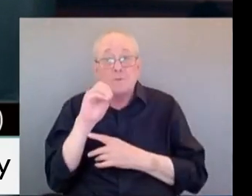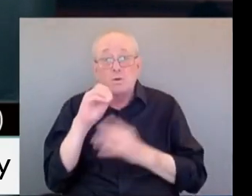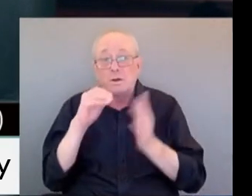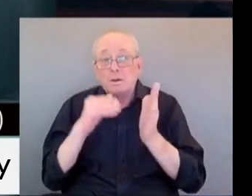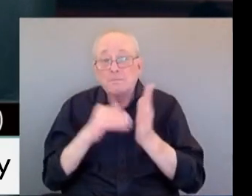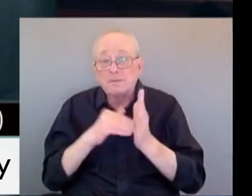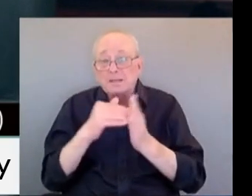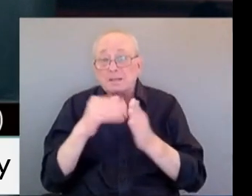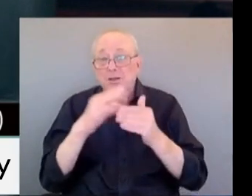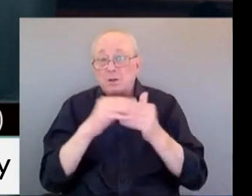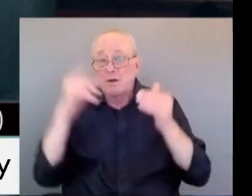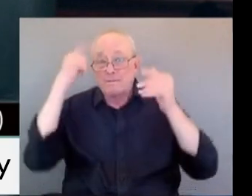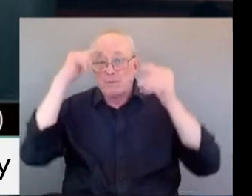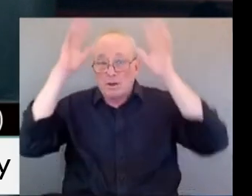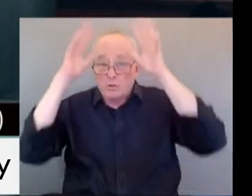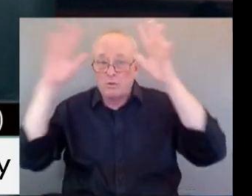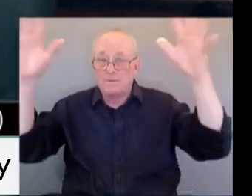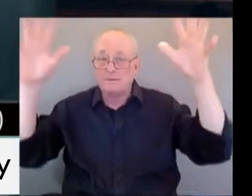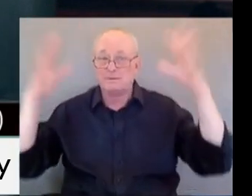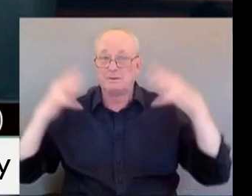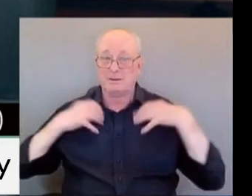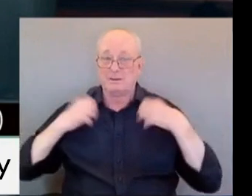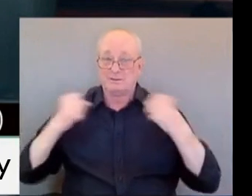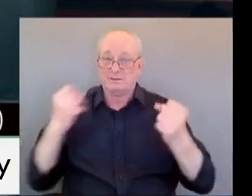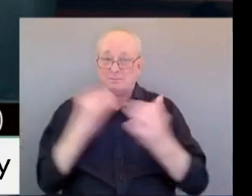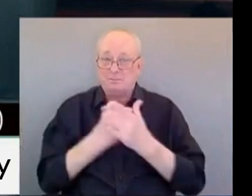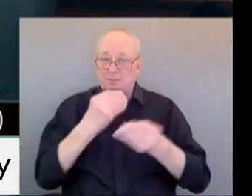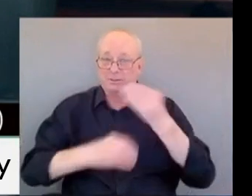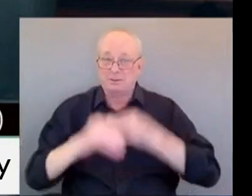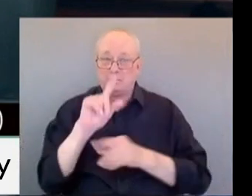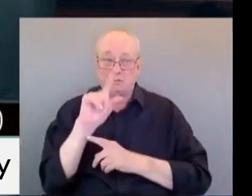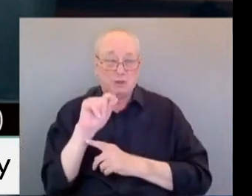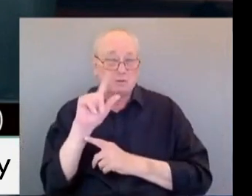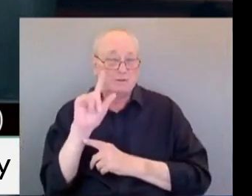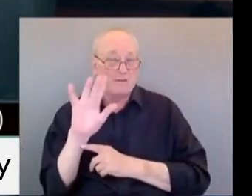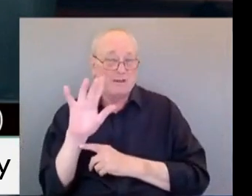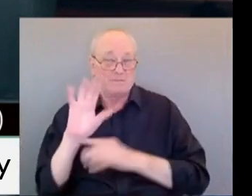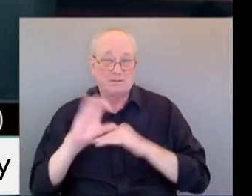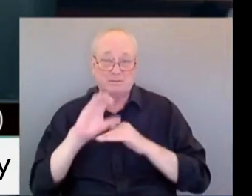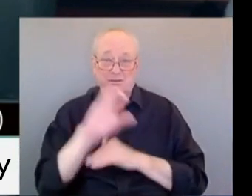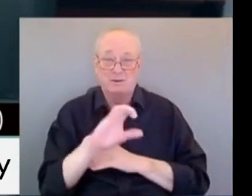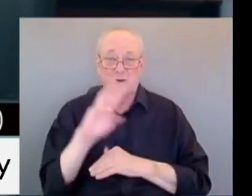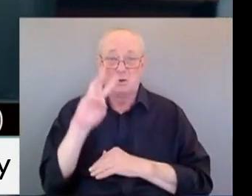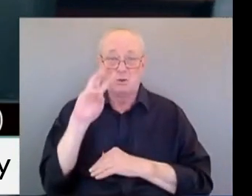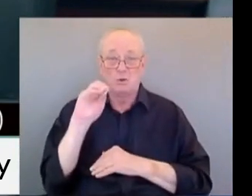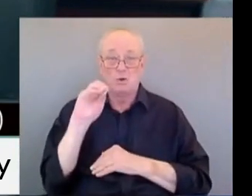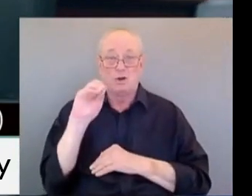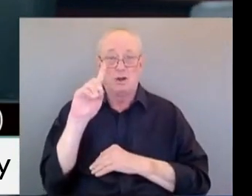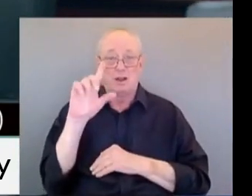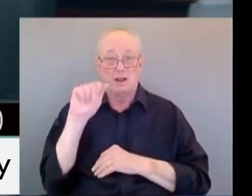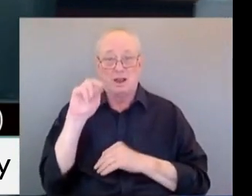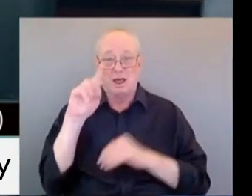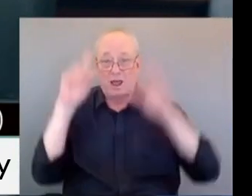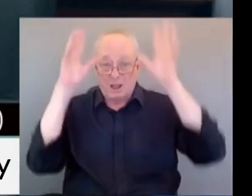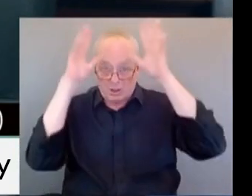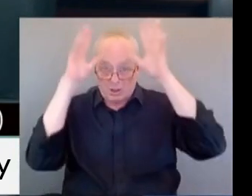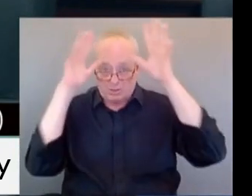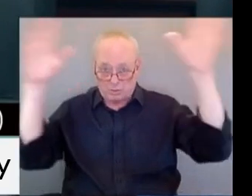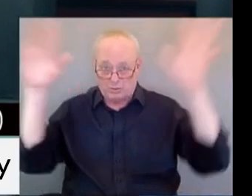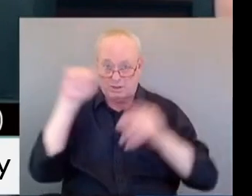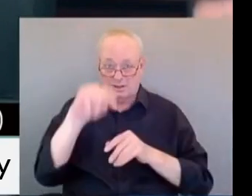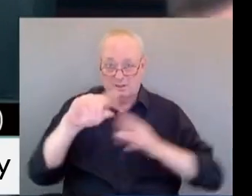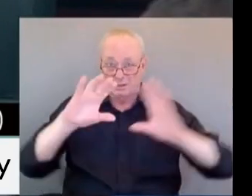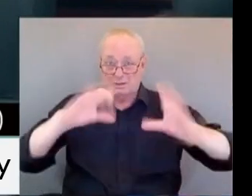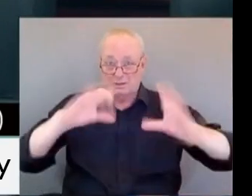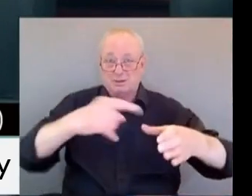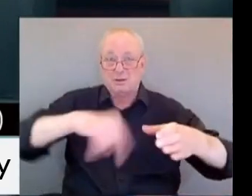woodland caribou, of course, are, Mr. Speaker, listed as a threatened species. More than $70 million has been invested into replanting and restoring caribou